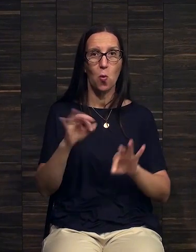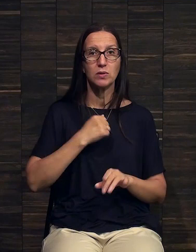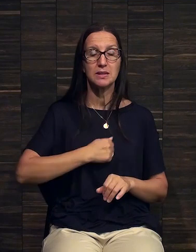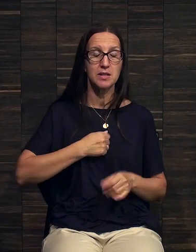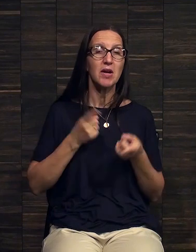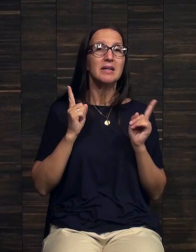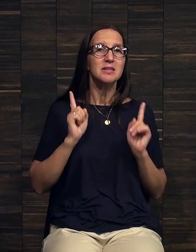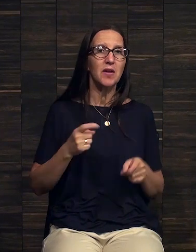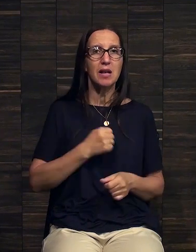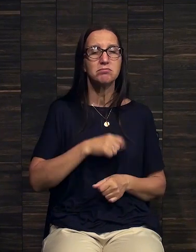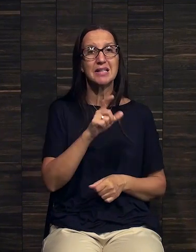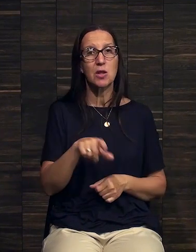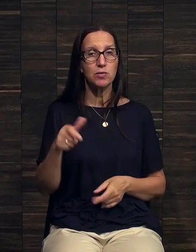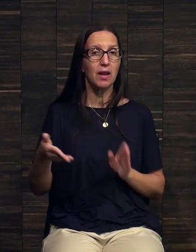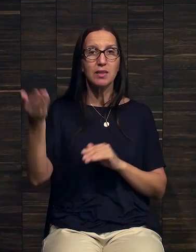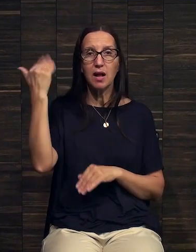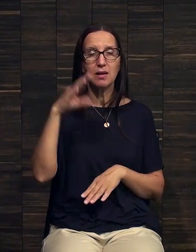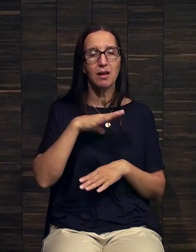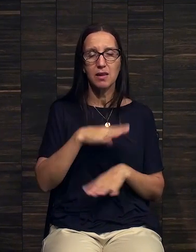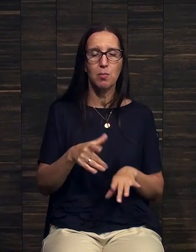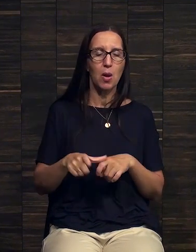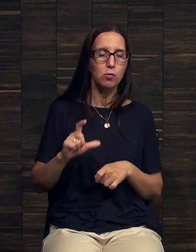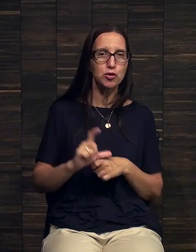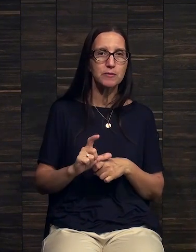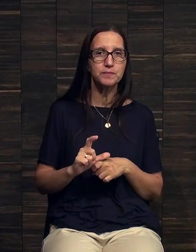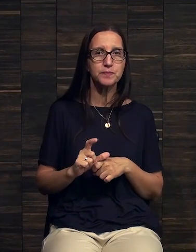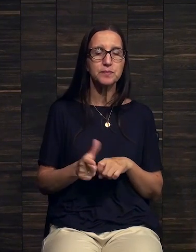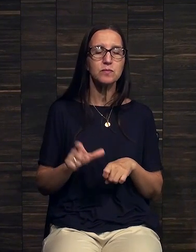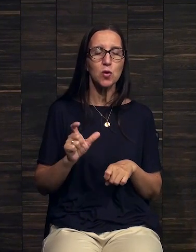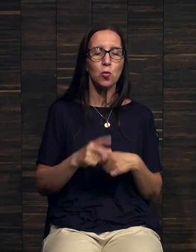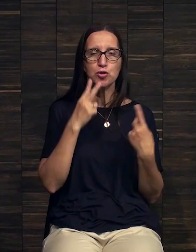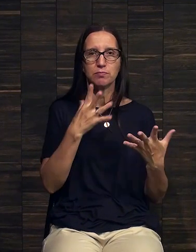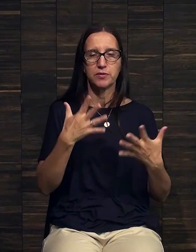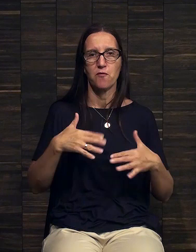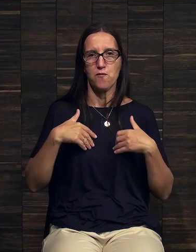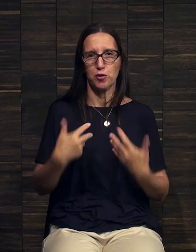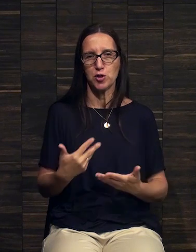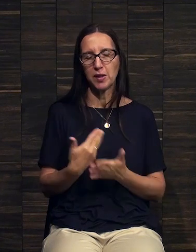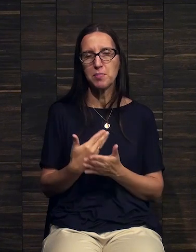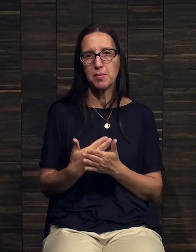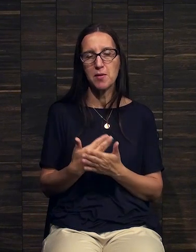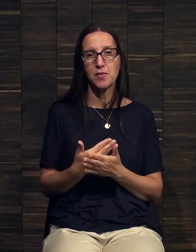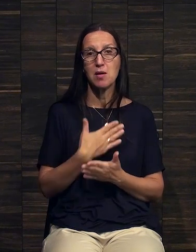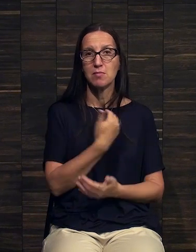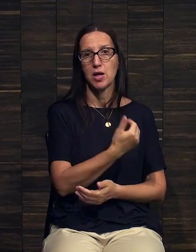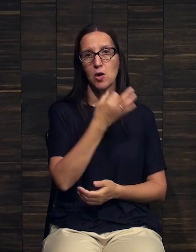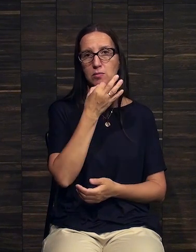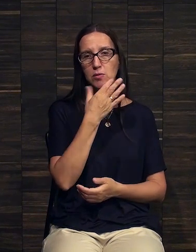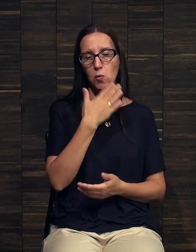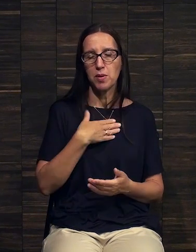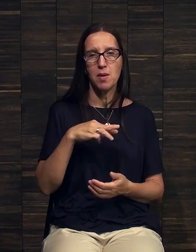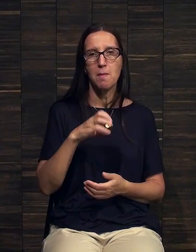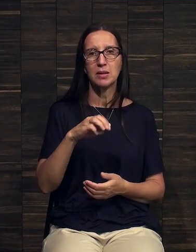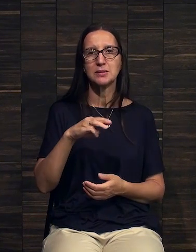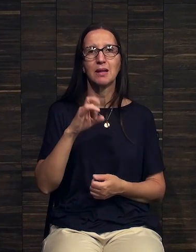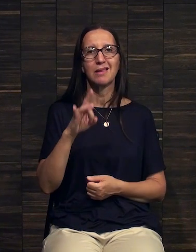a little bit on the evil men. The evil men, they are not very like